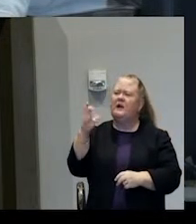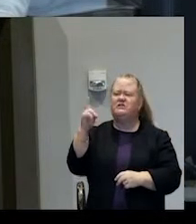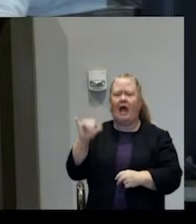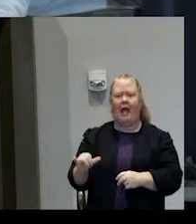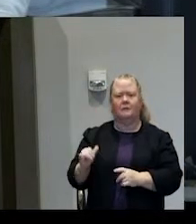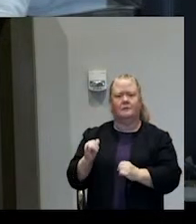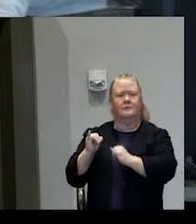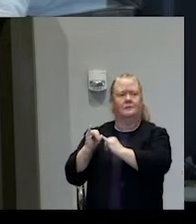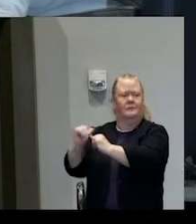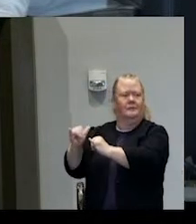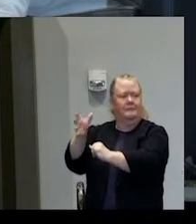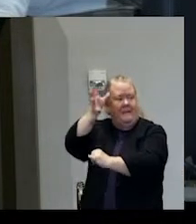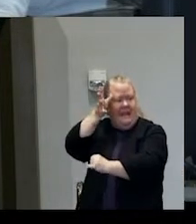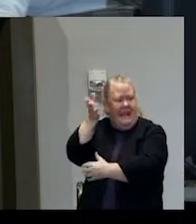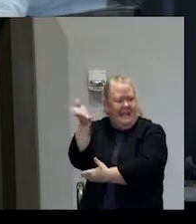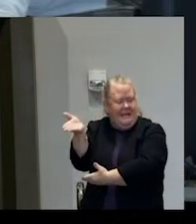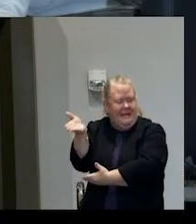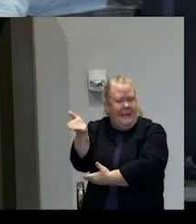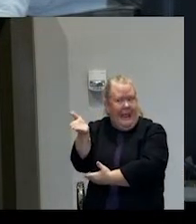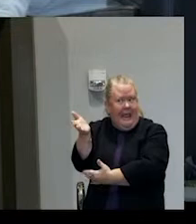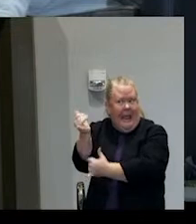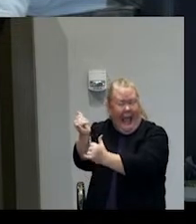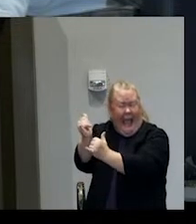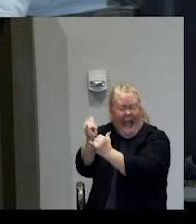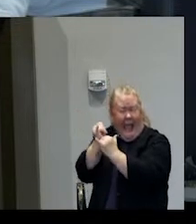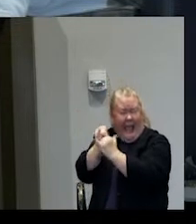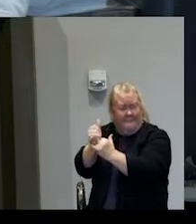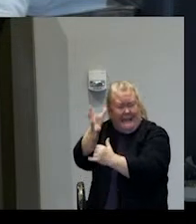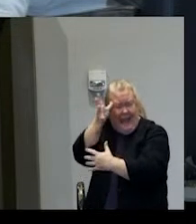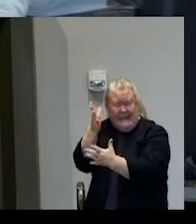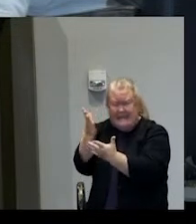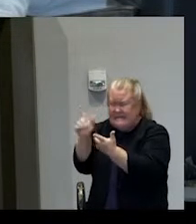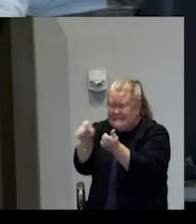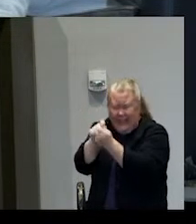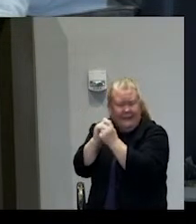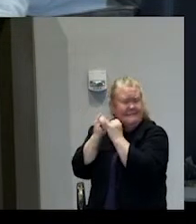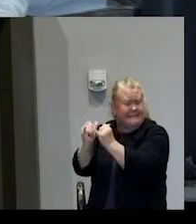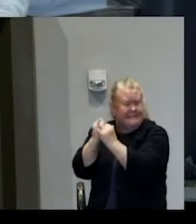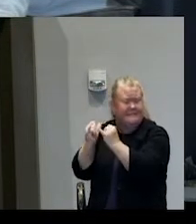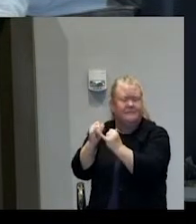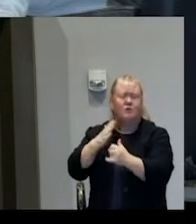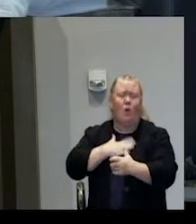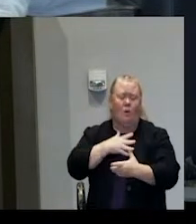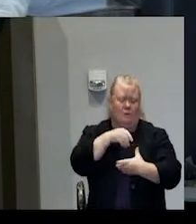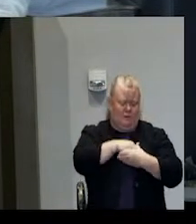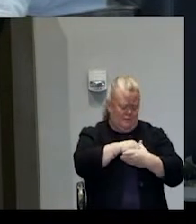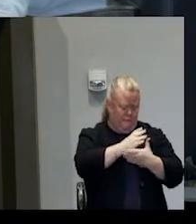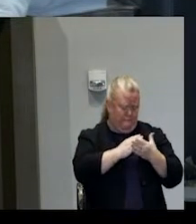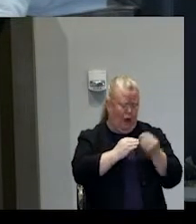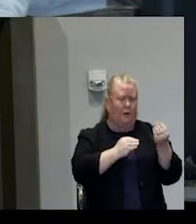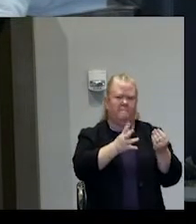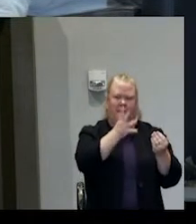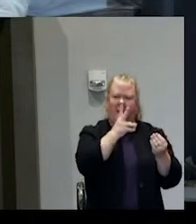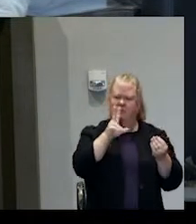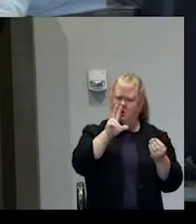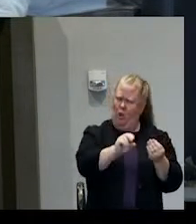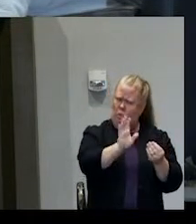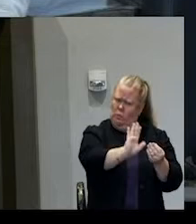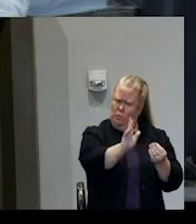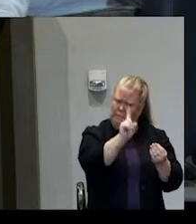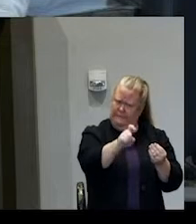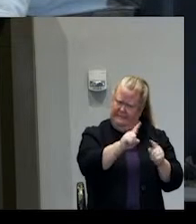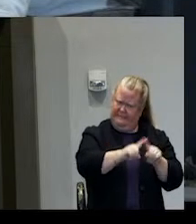many ways, and I'm just like him, right? And so there's this part of me that's my mom's no, you have to be